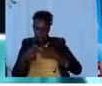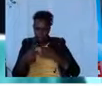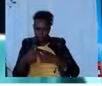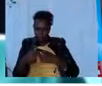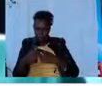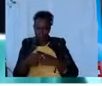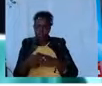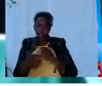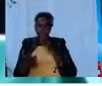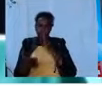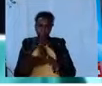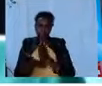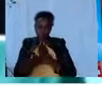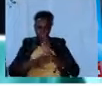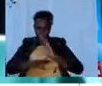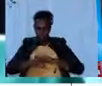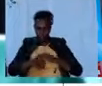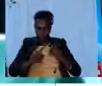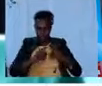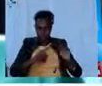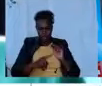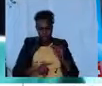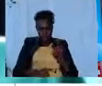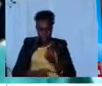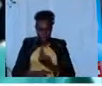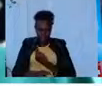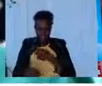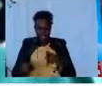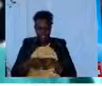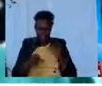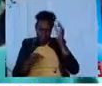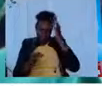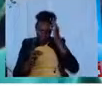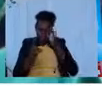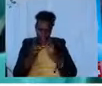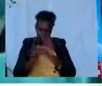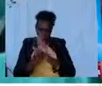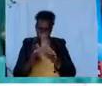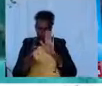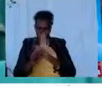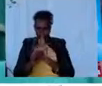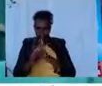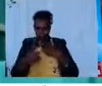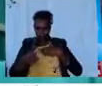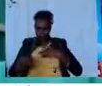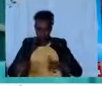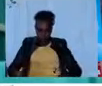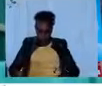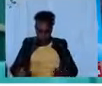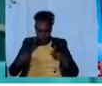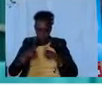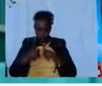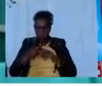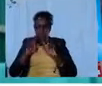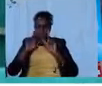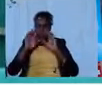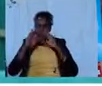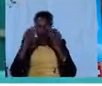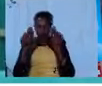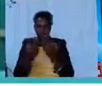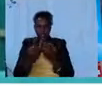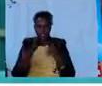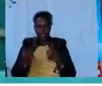indeed, Lord, you've been good unto us. You've been so faithful in our lives and that of our families. You've been